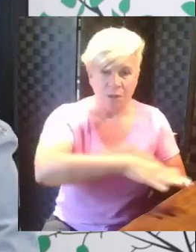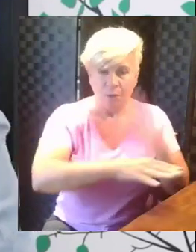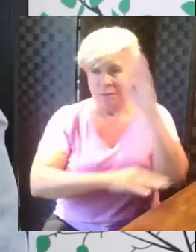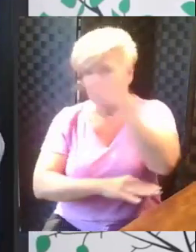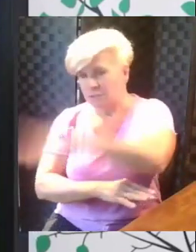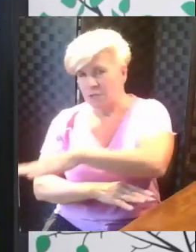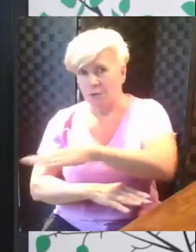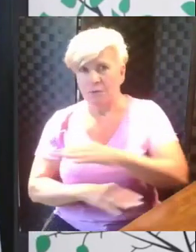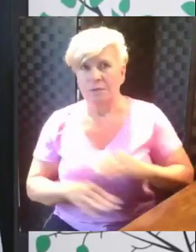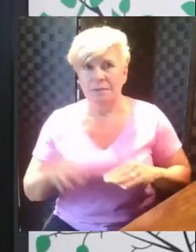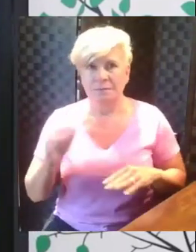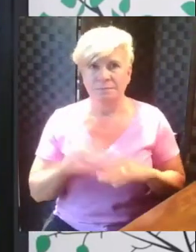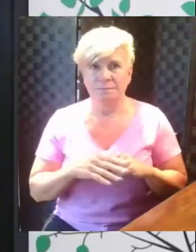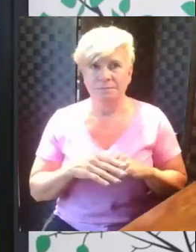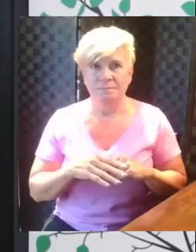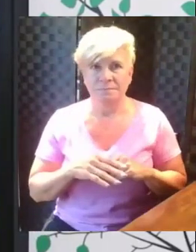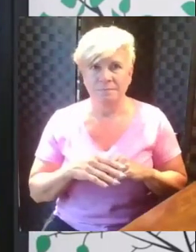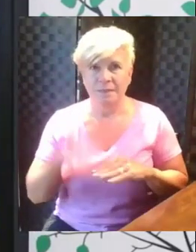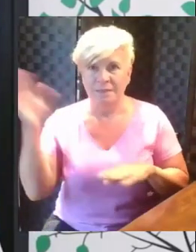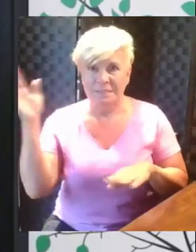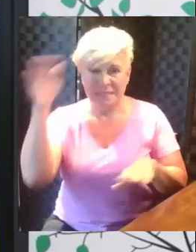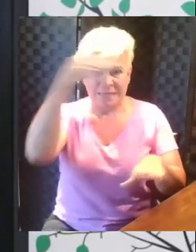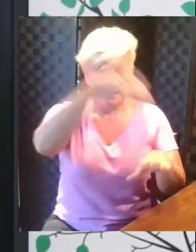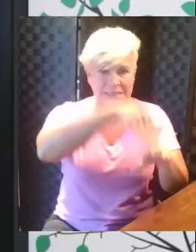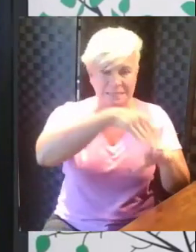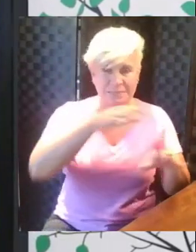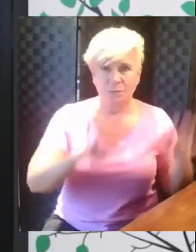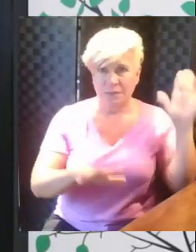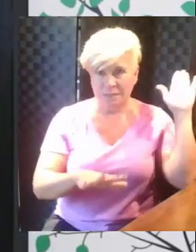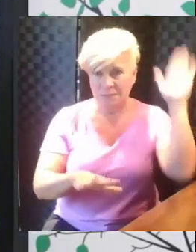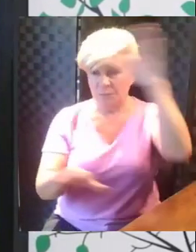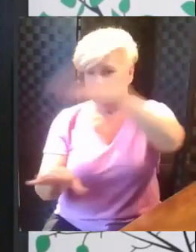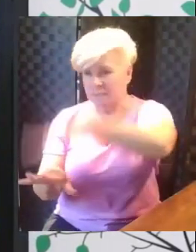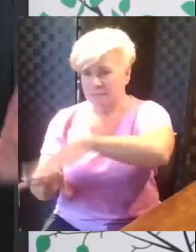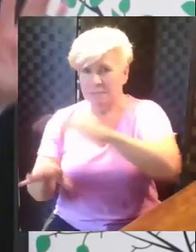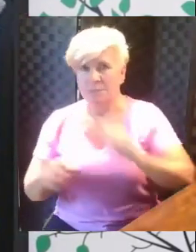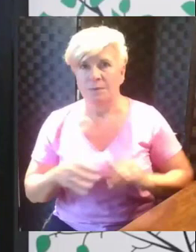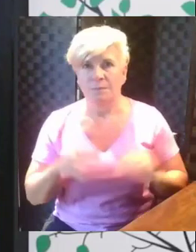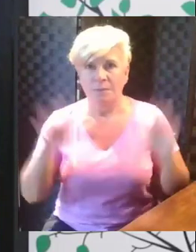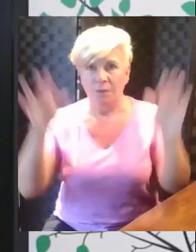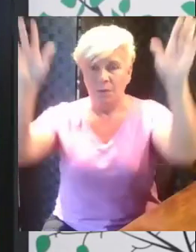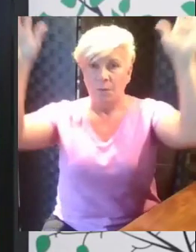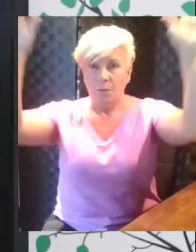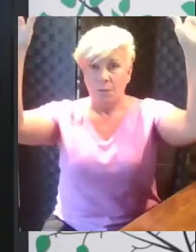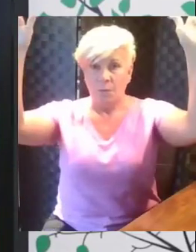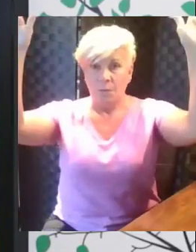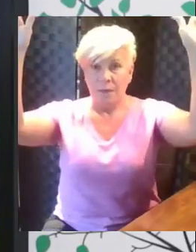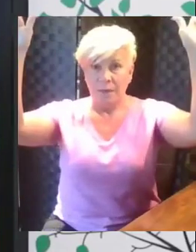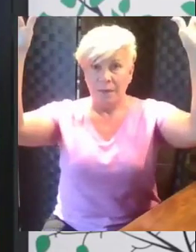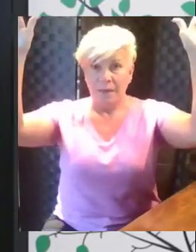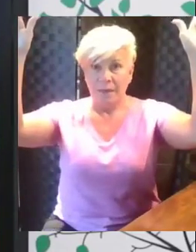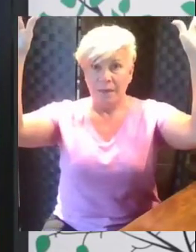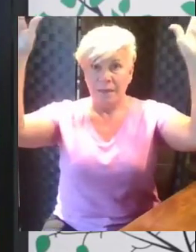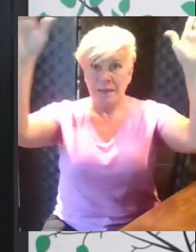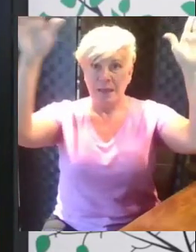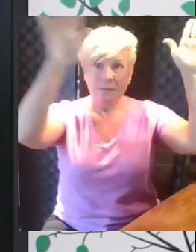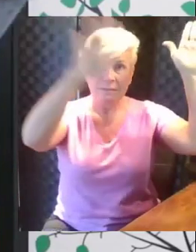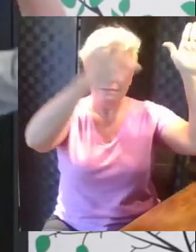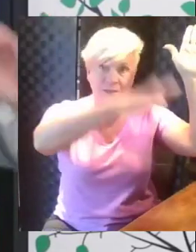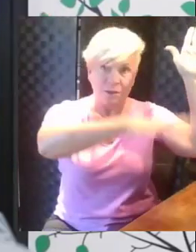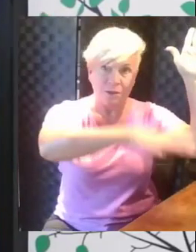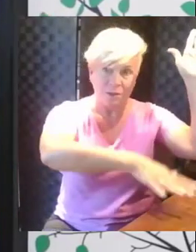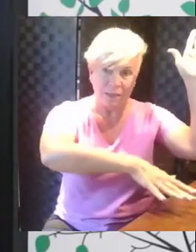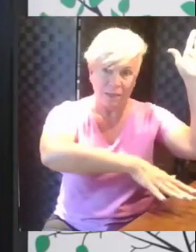opposite toe. But we're going to do those together. So do both of those with me, okay? We're going to do a big stretch up. And then